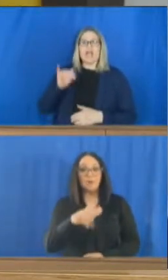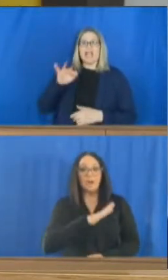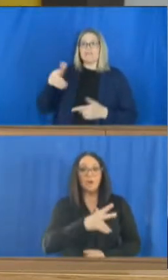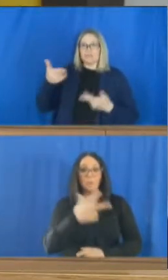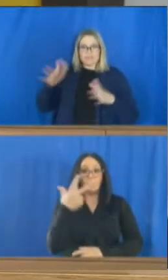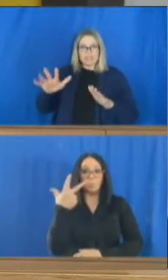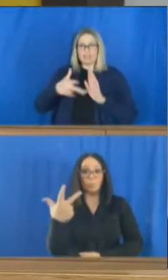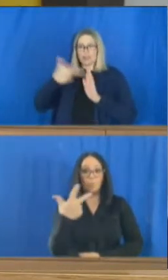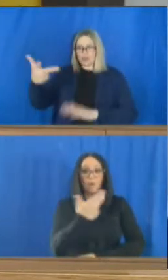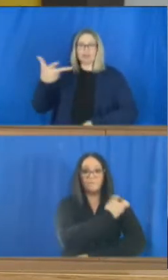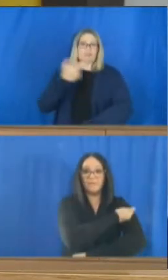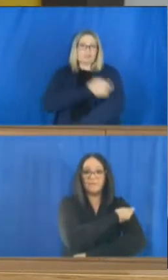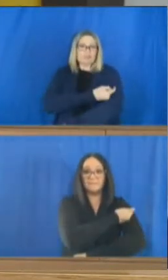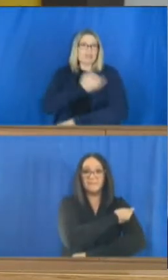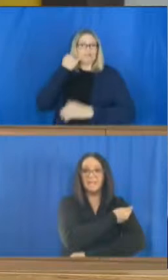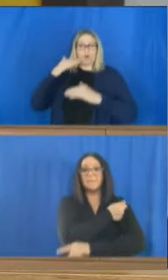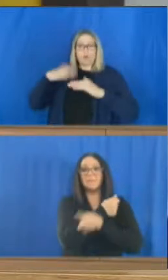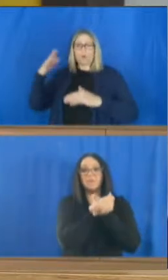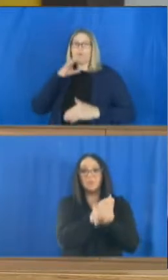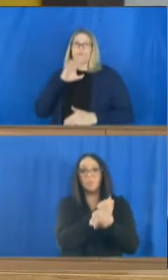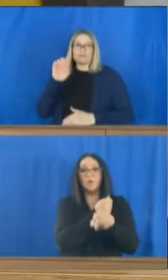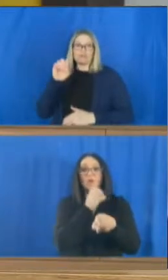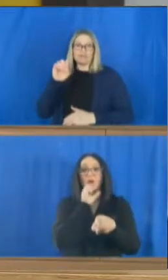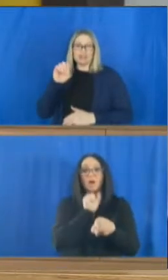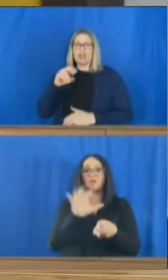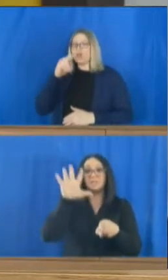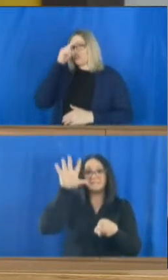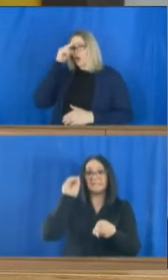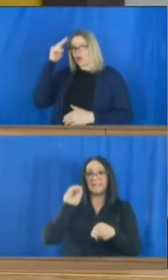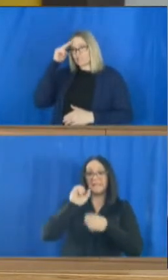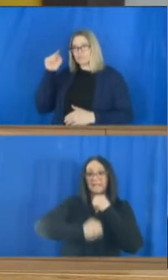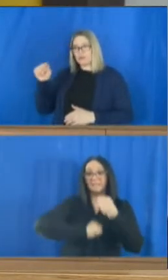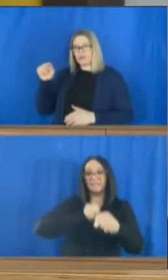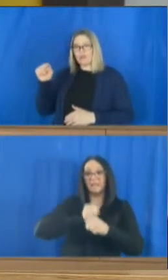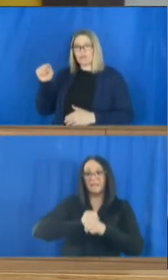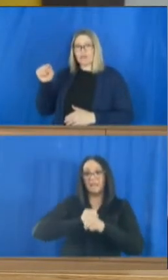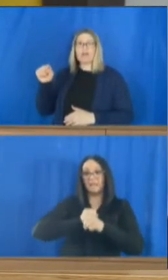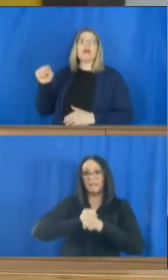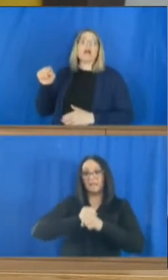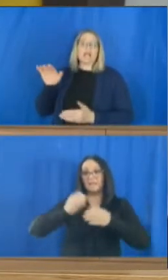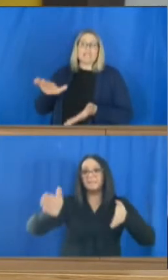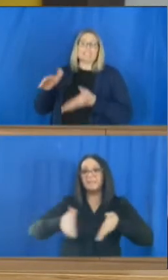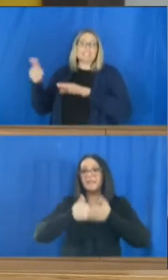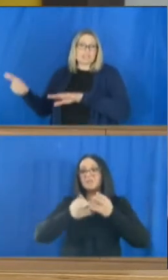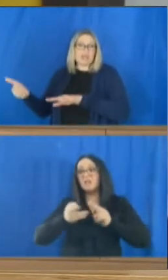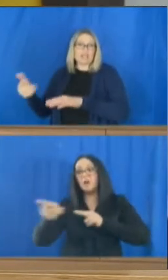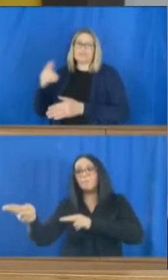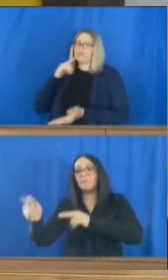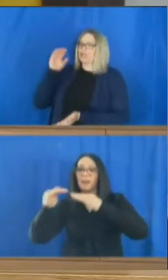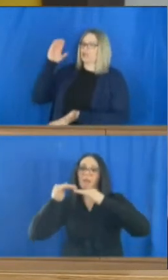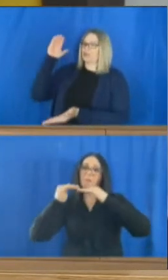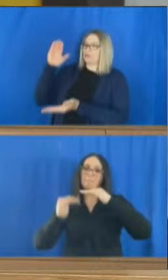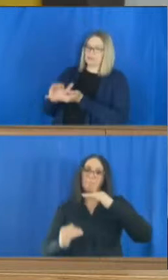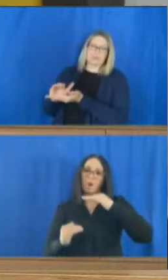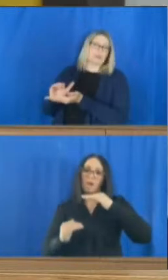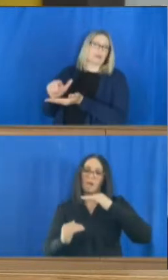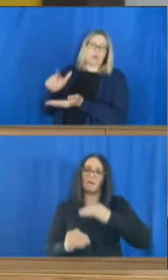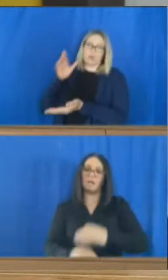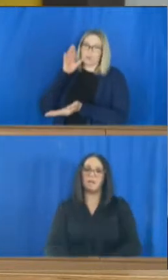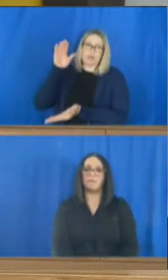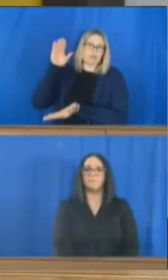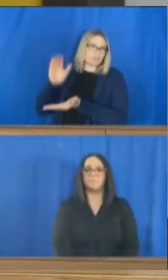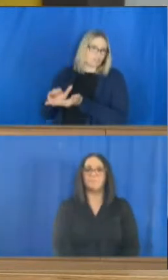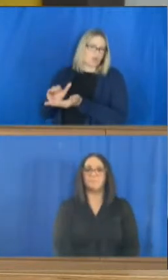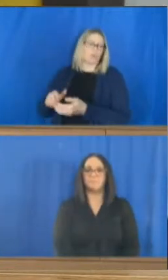the older you get, and if you're not vaccinated. So younger people who aren't vaccinated can also have severe symptoms and severe